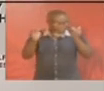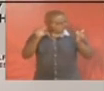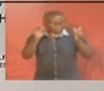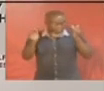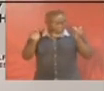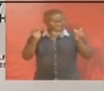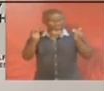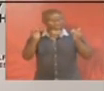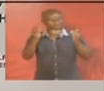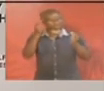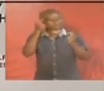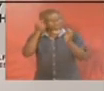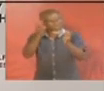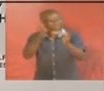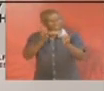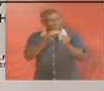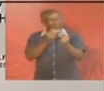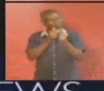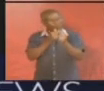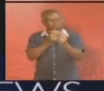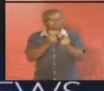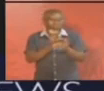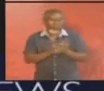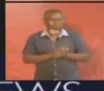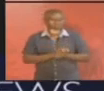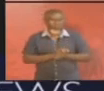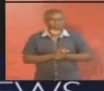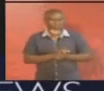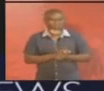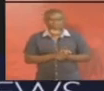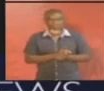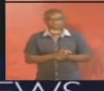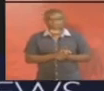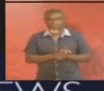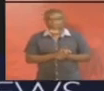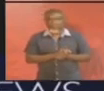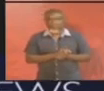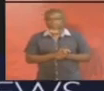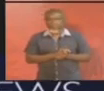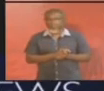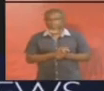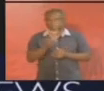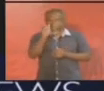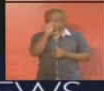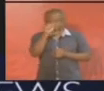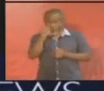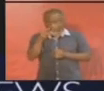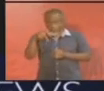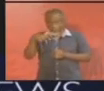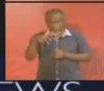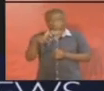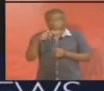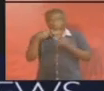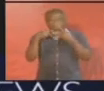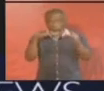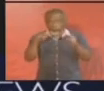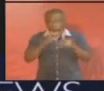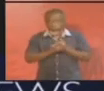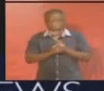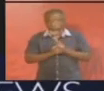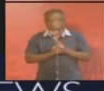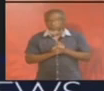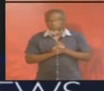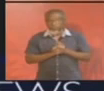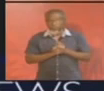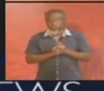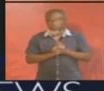AZP News. Hi, good morning. Prabi Hari, AZPnews.com. I just wanted to clarify. I know the Prime Minister